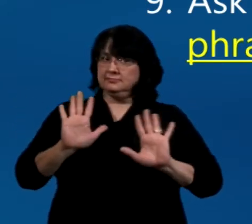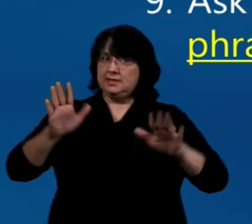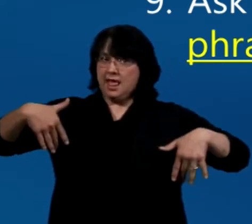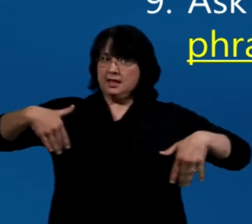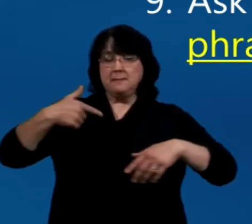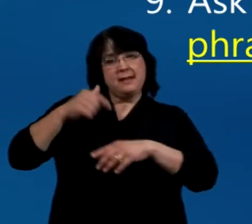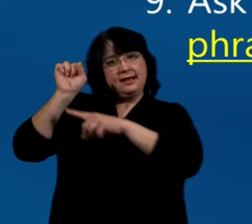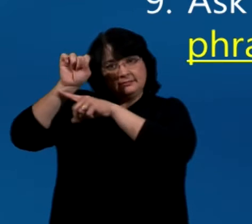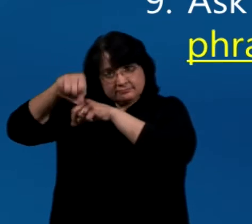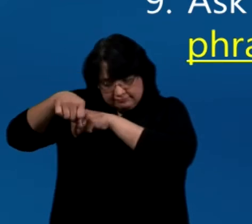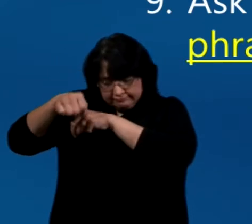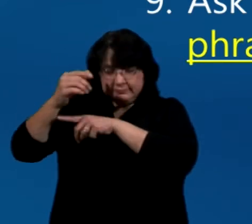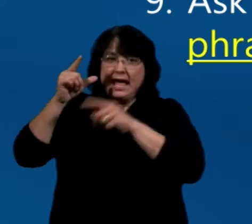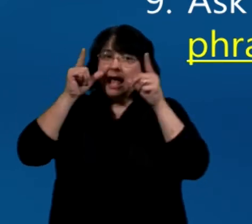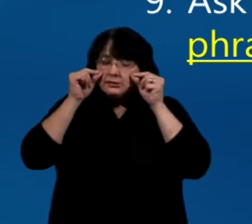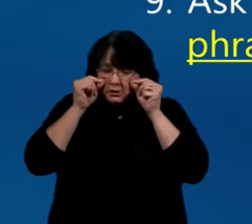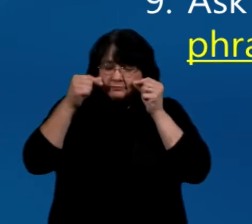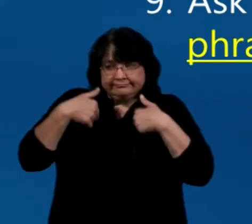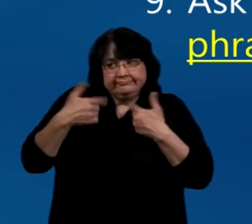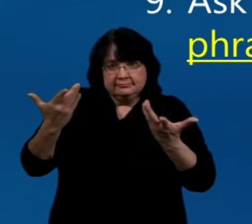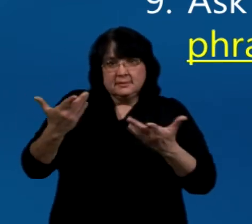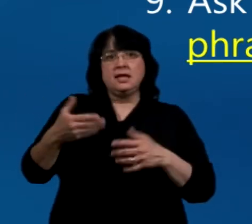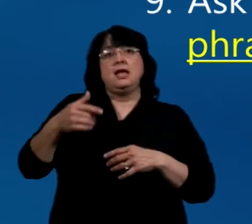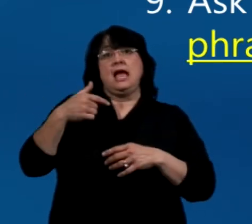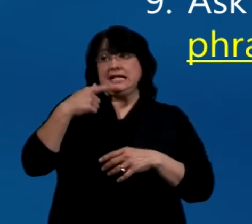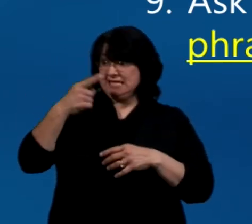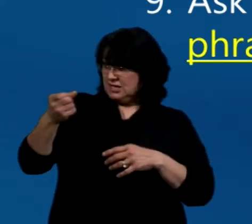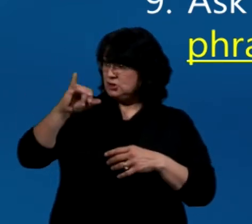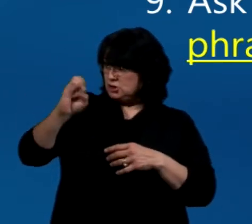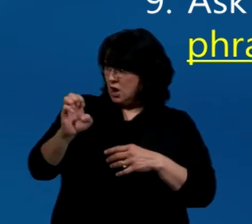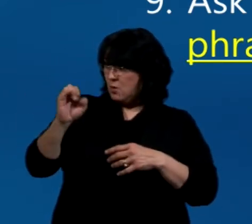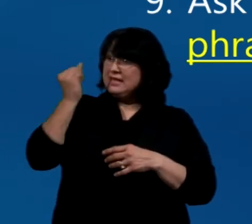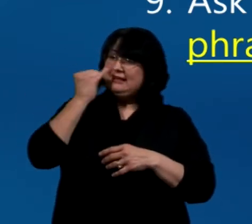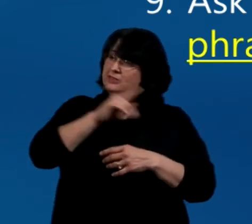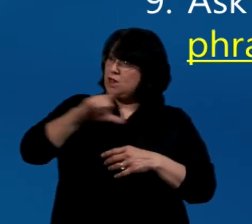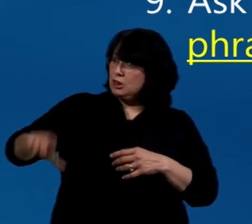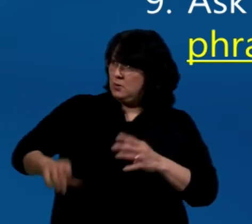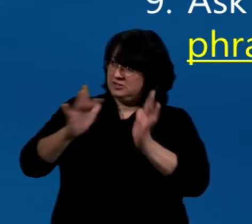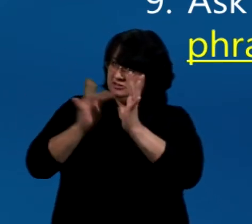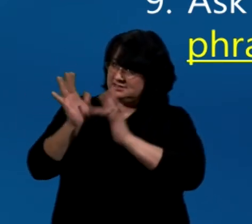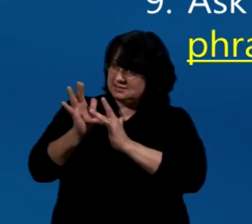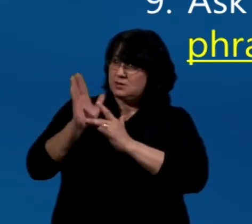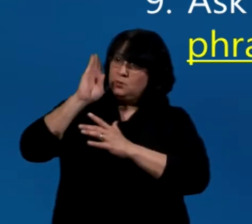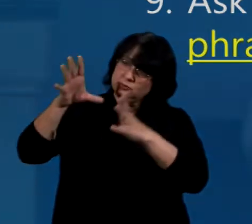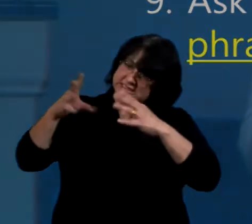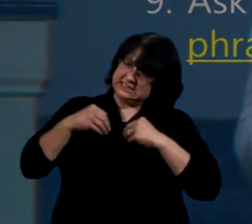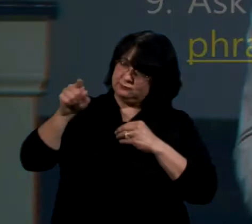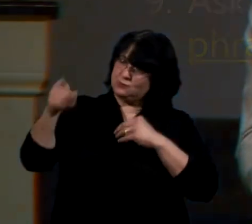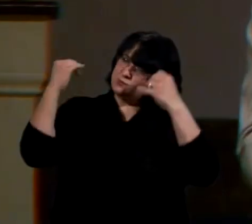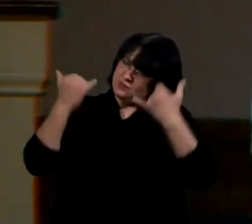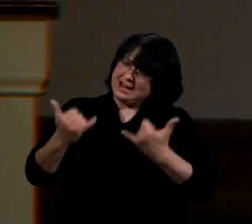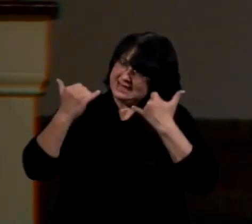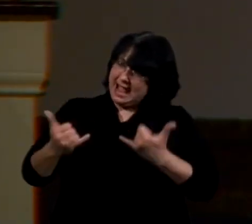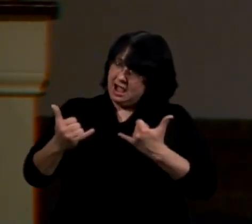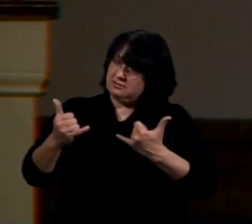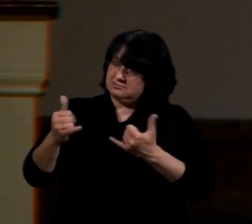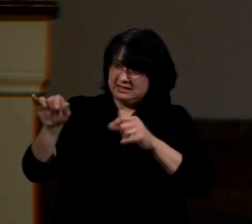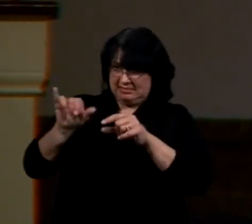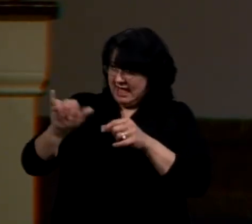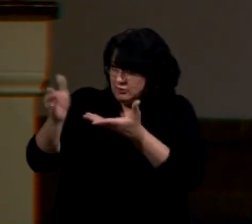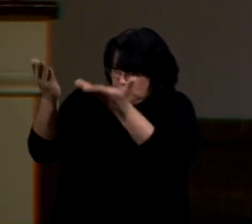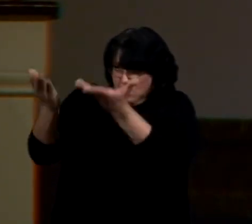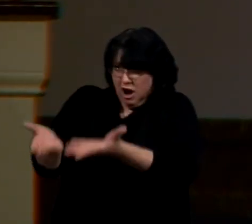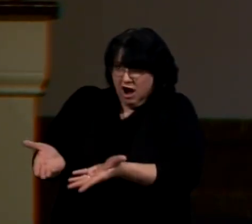head's bowed, my eyes closed. I'm going to say something like this. Joe, if the Lord Jesus would receive you right now, just like you